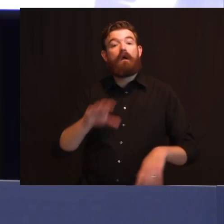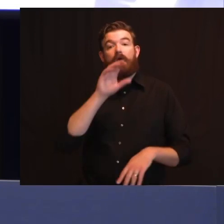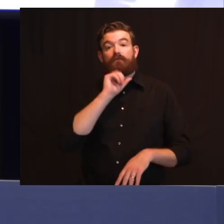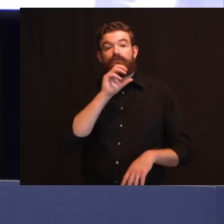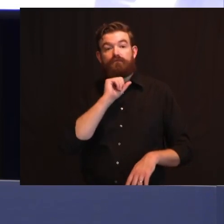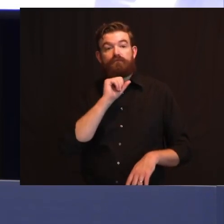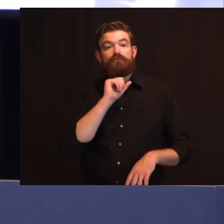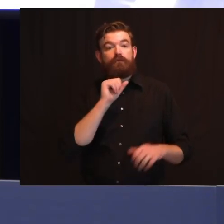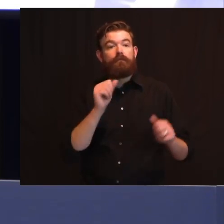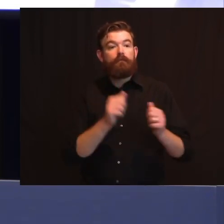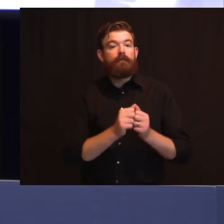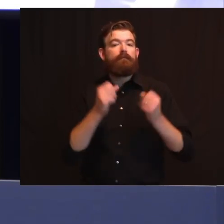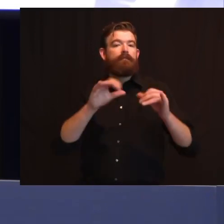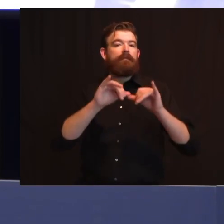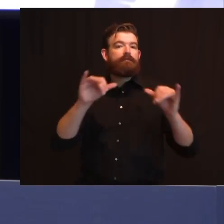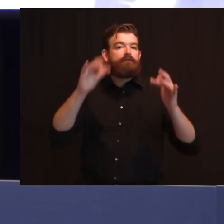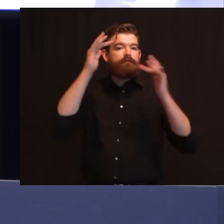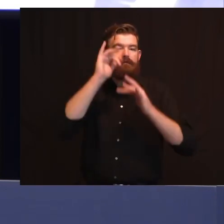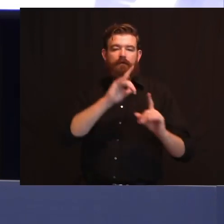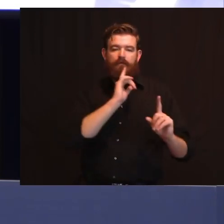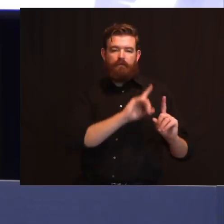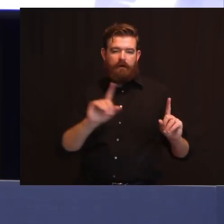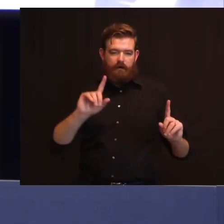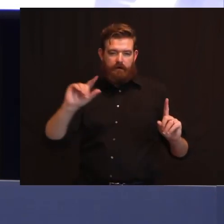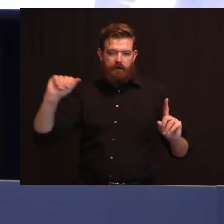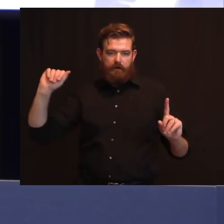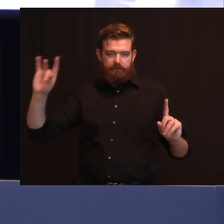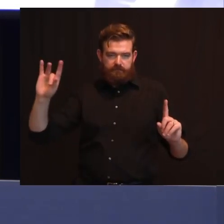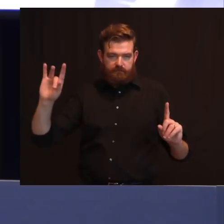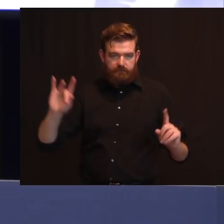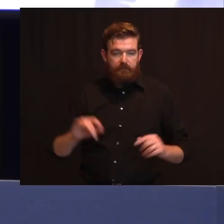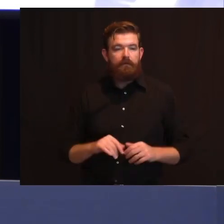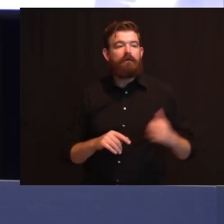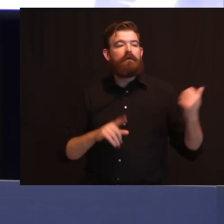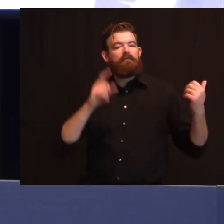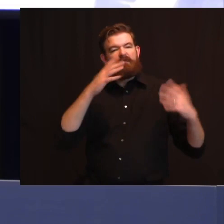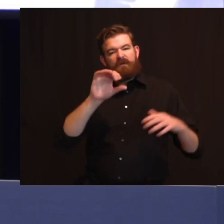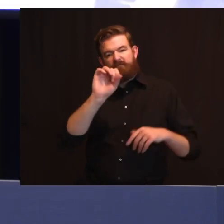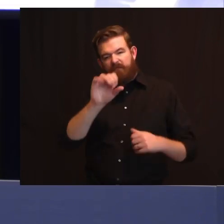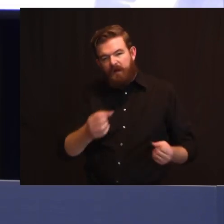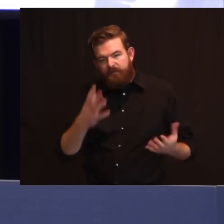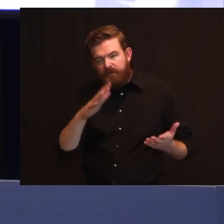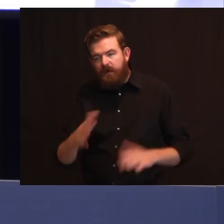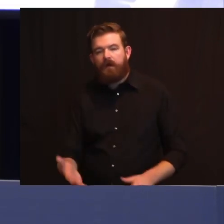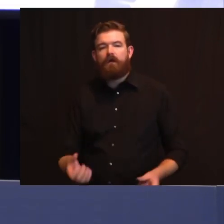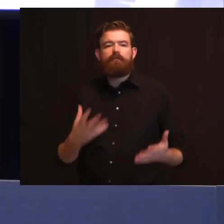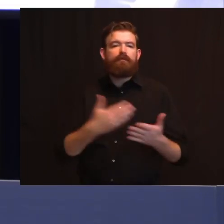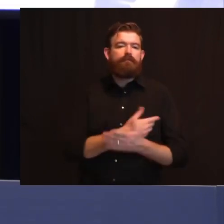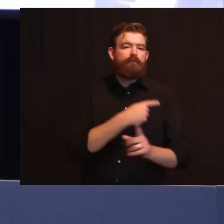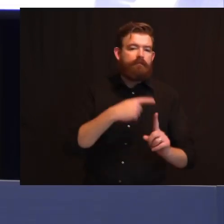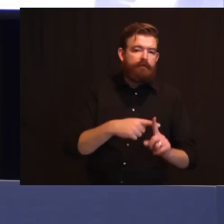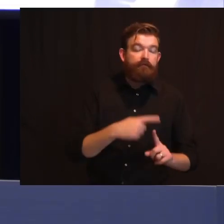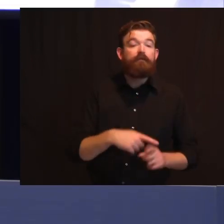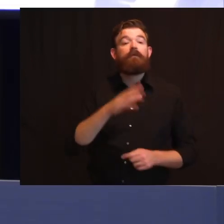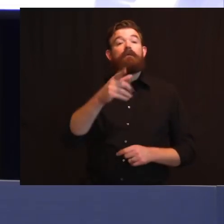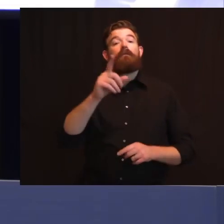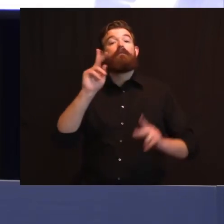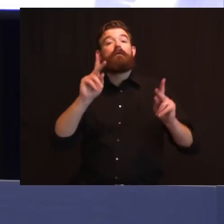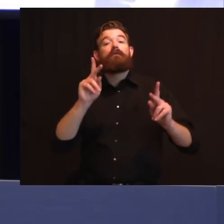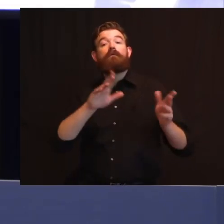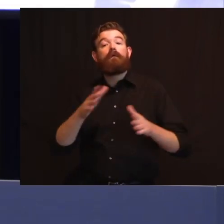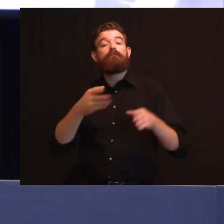18. The governor reviewed the new cases and the deaths reported. In terms of deaths, the breakdown by race and ethnicity